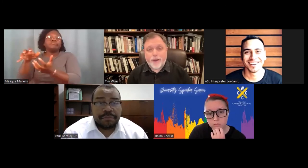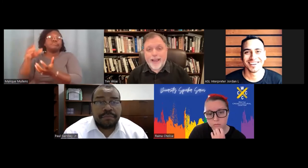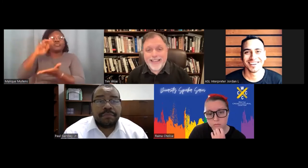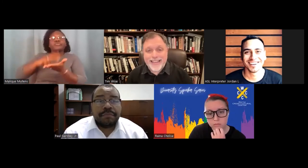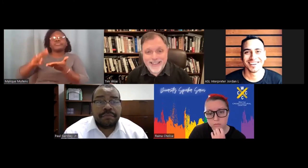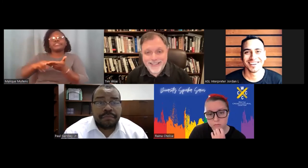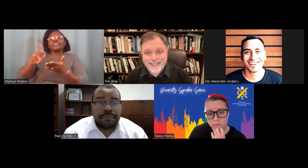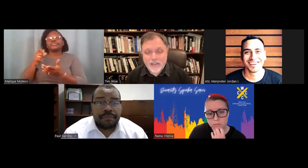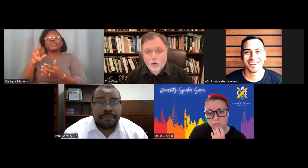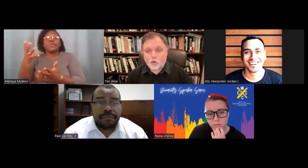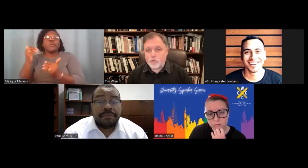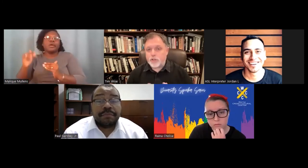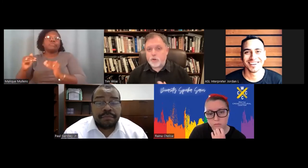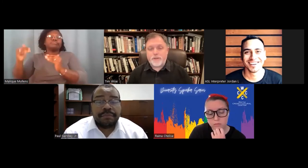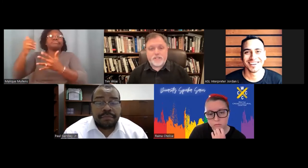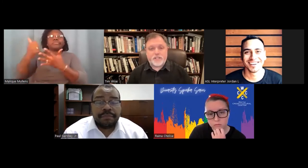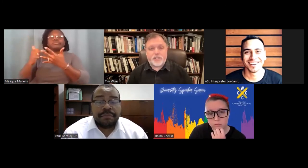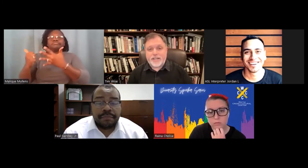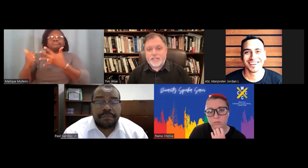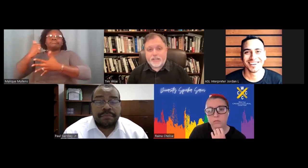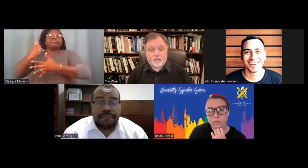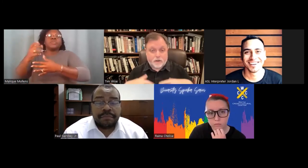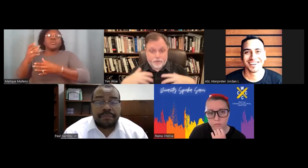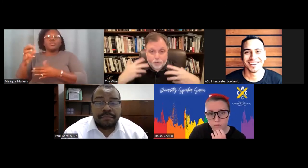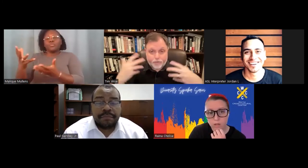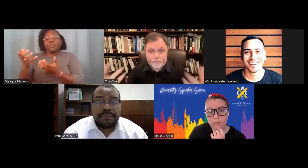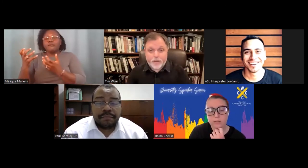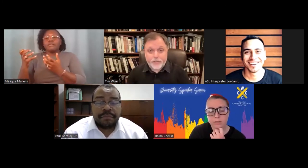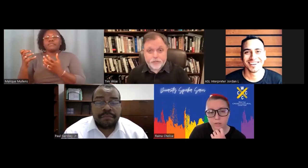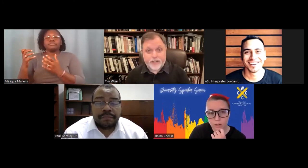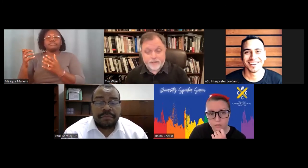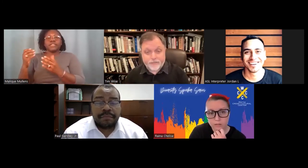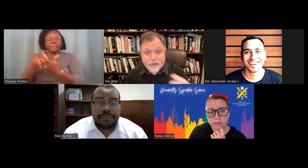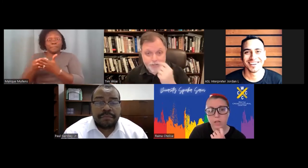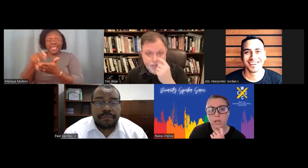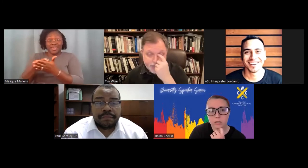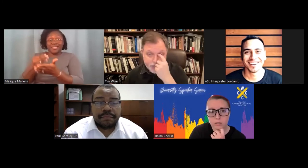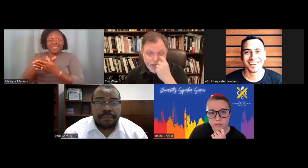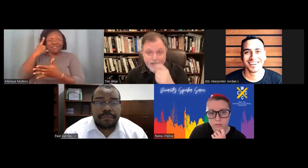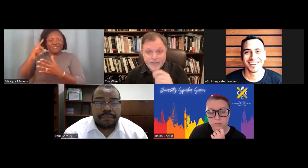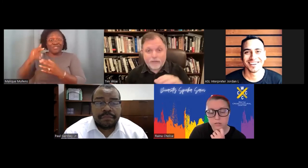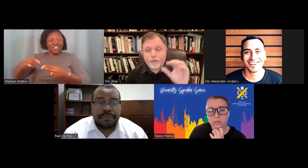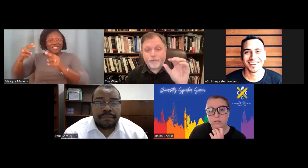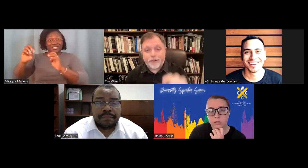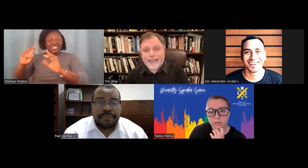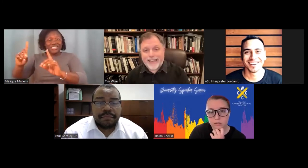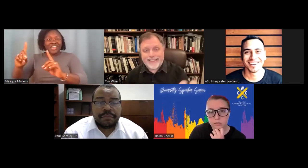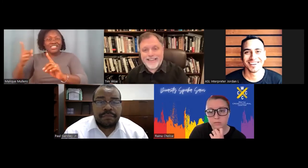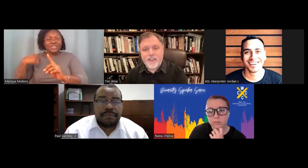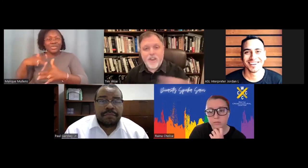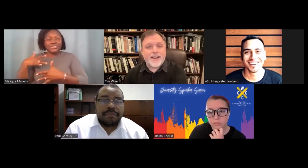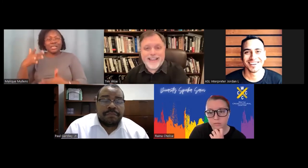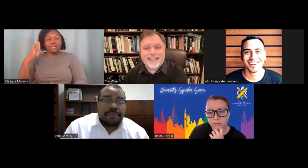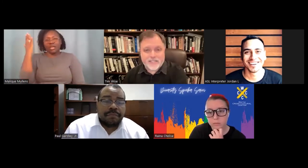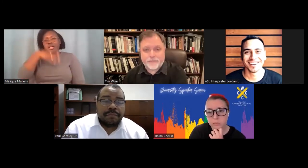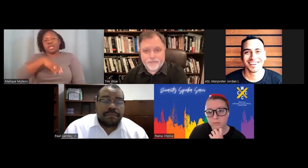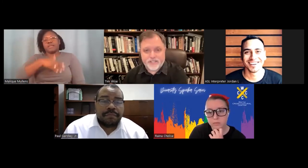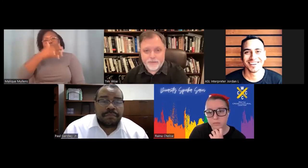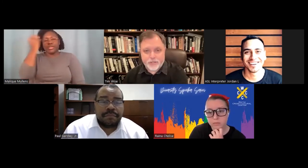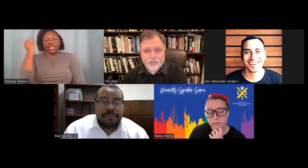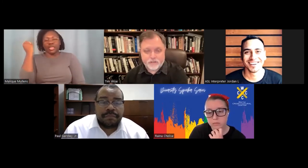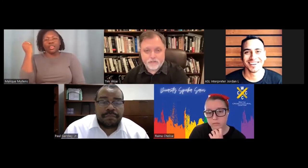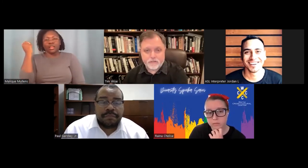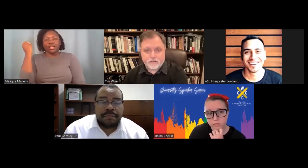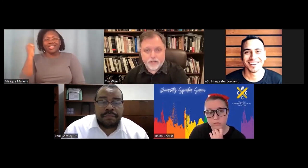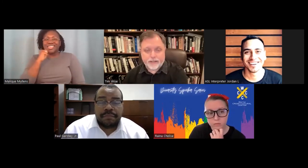chasing rankings, or we're so busy chasing, you know, the sort of the money train of higher education, that we forget that none of that stuff is in